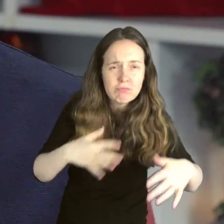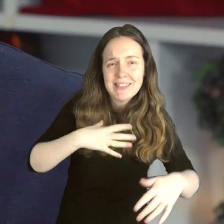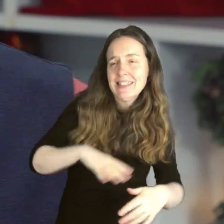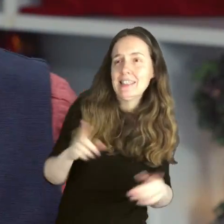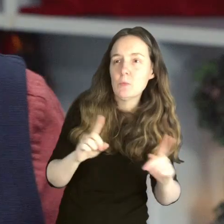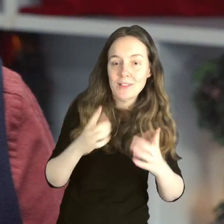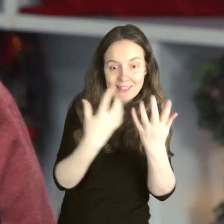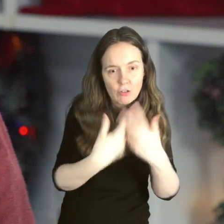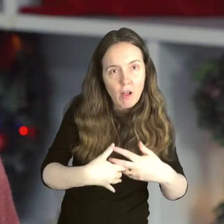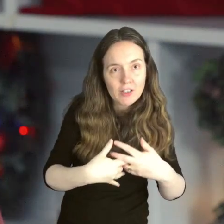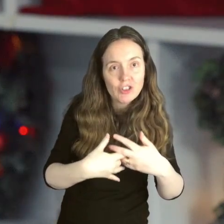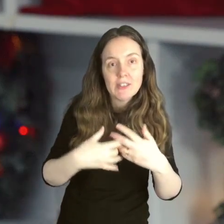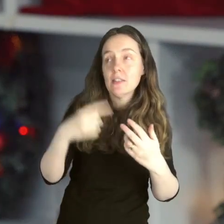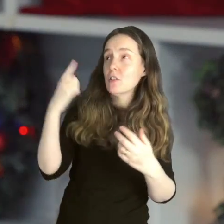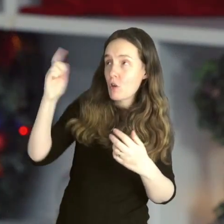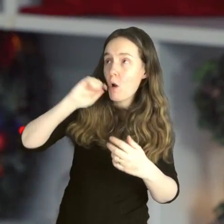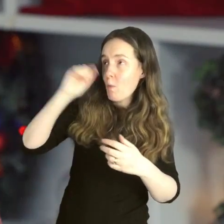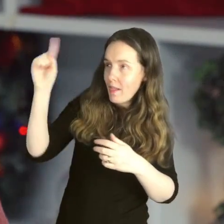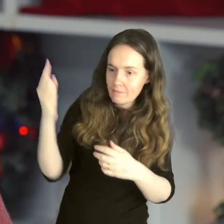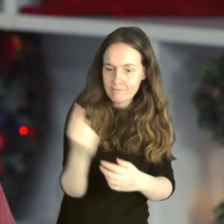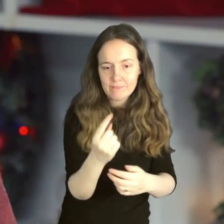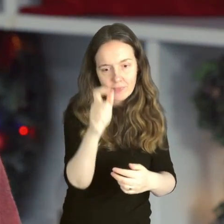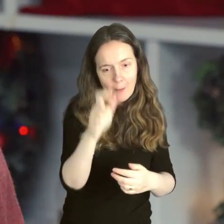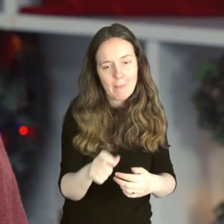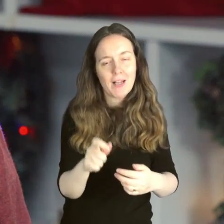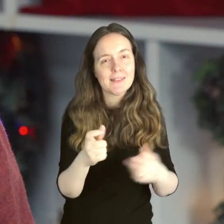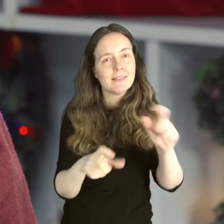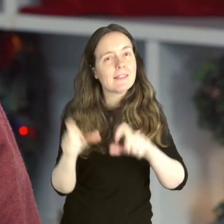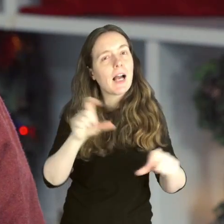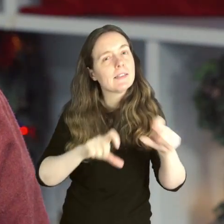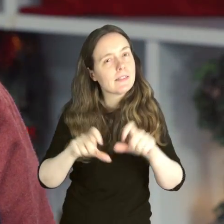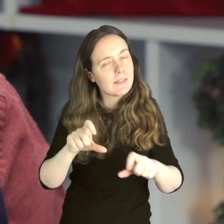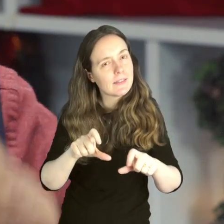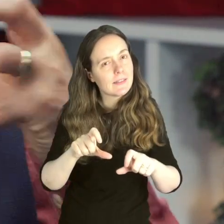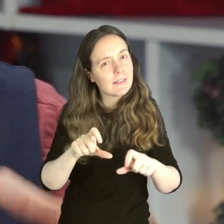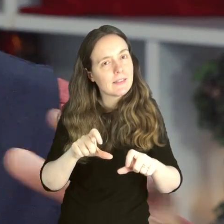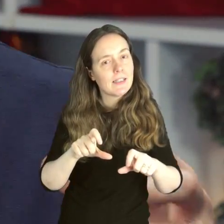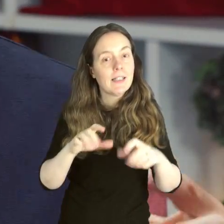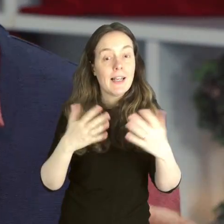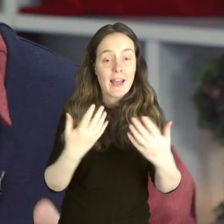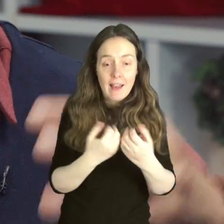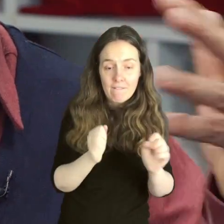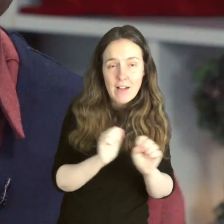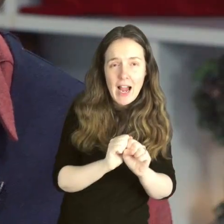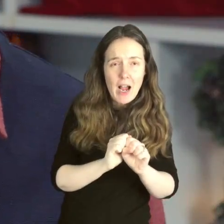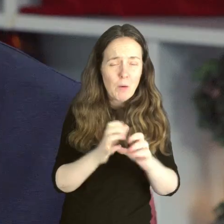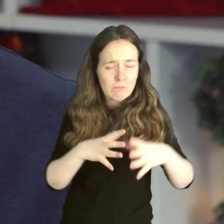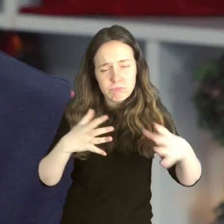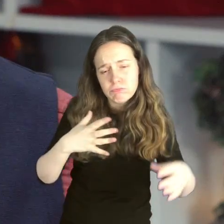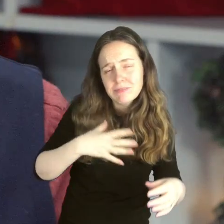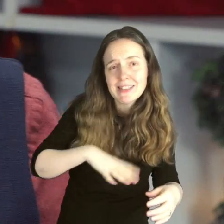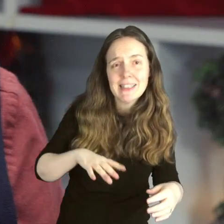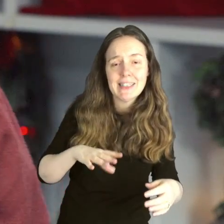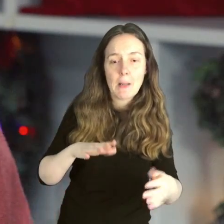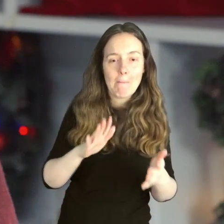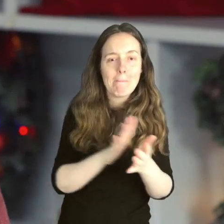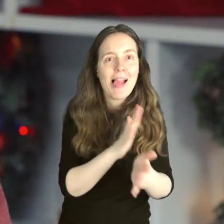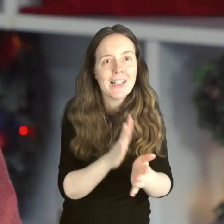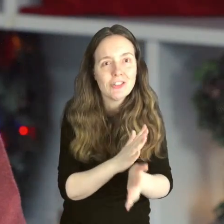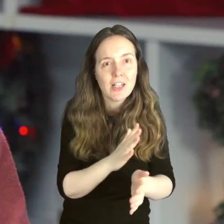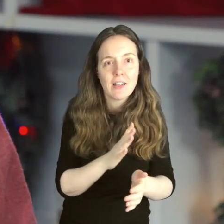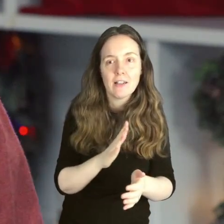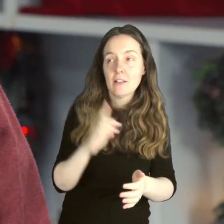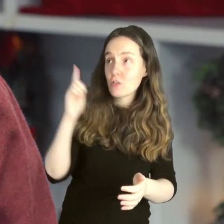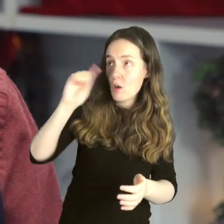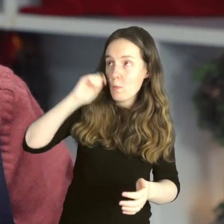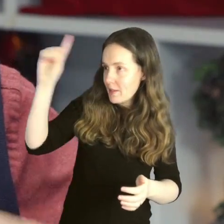technology, then God would have sent us a scientist. If our greatest need was pleasure, then God